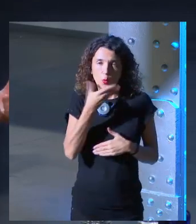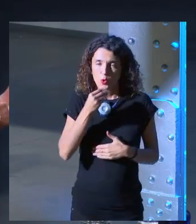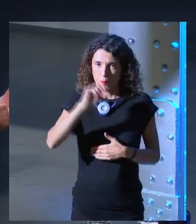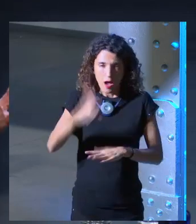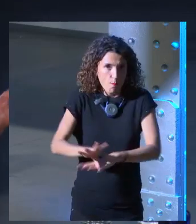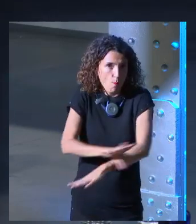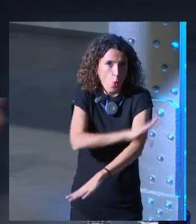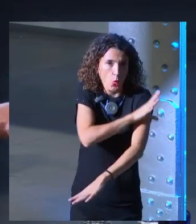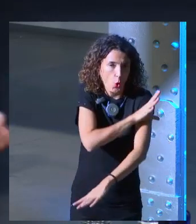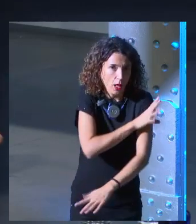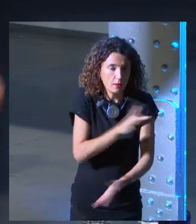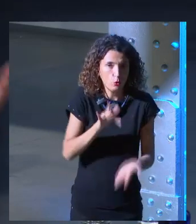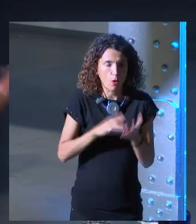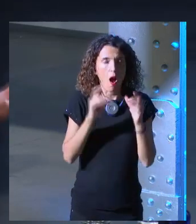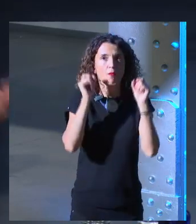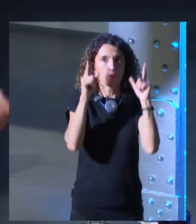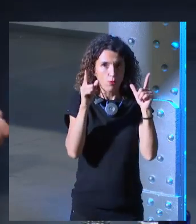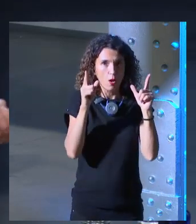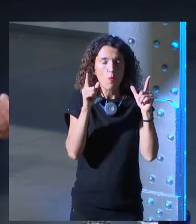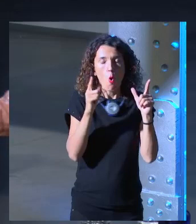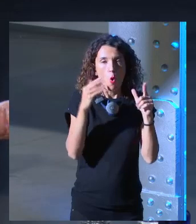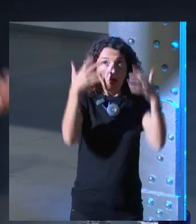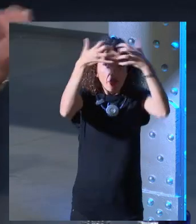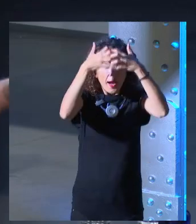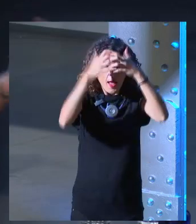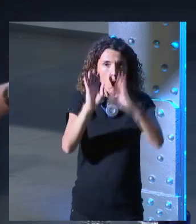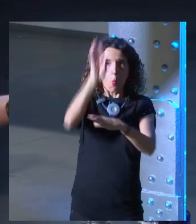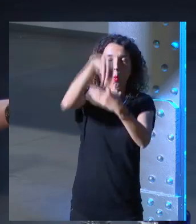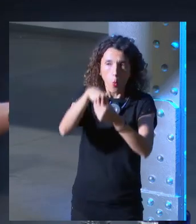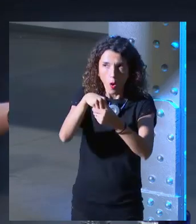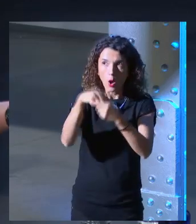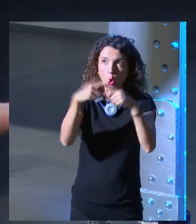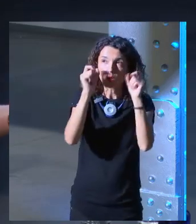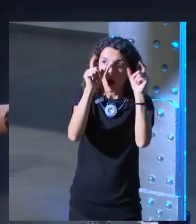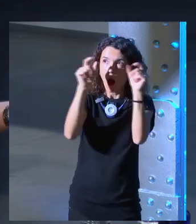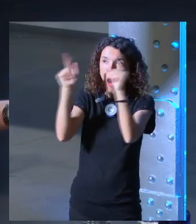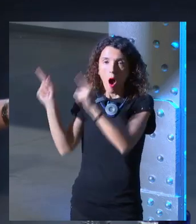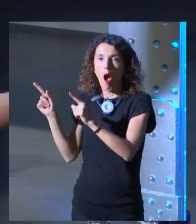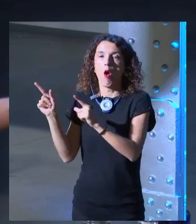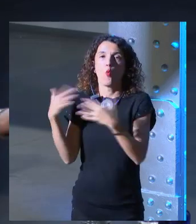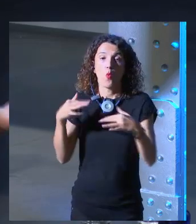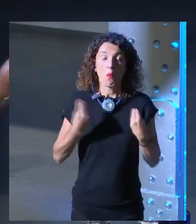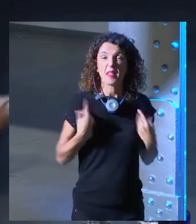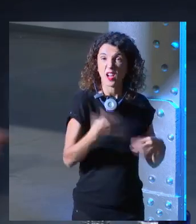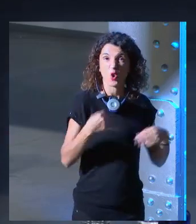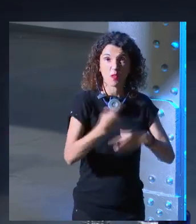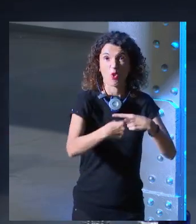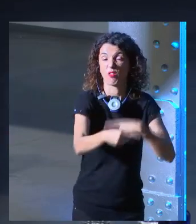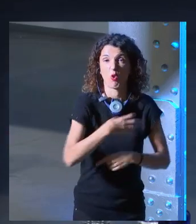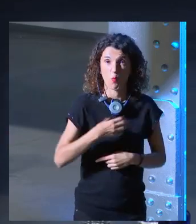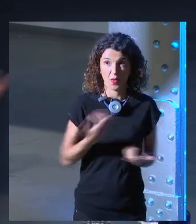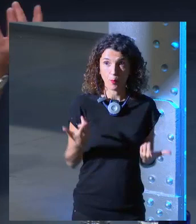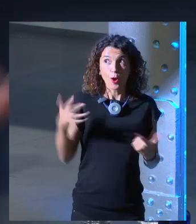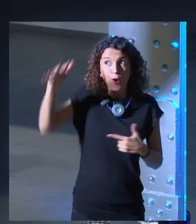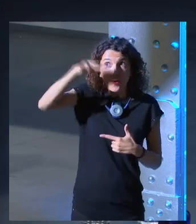place, not reachable, and a good thing it's not reachable in everyday life. If it were reachable, we go crazy, and writers